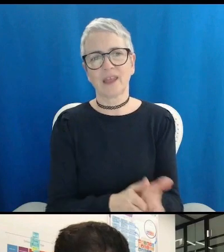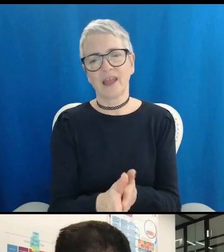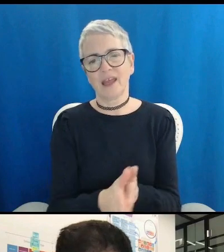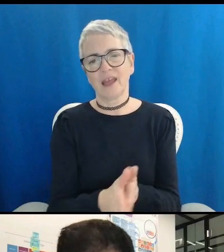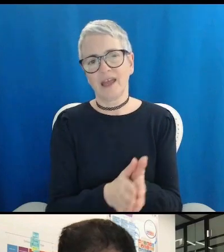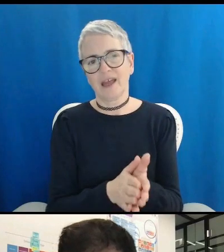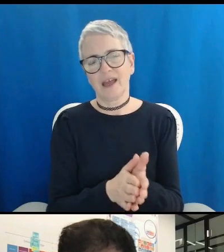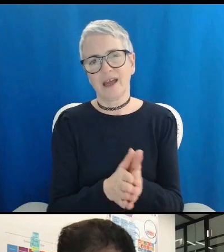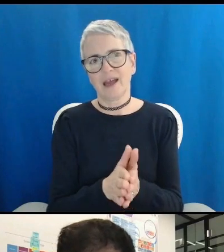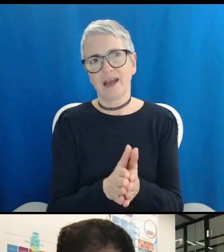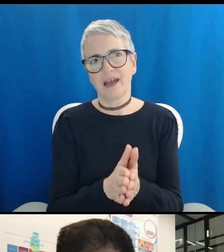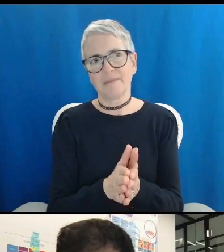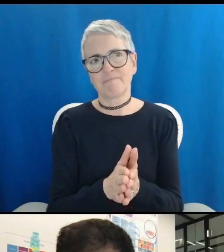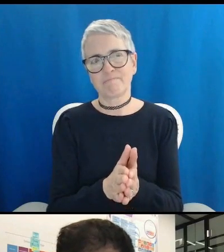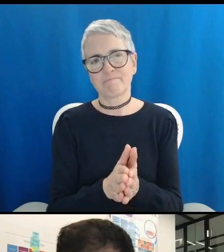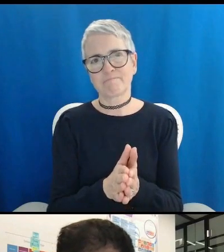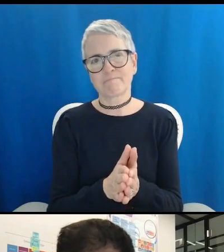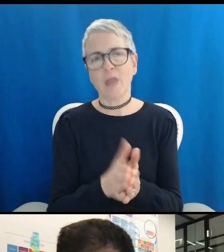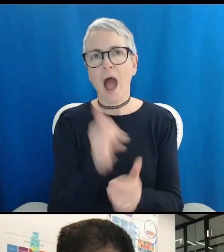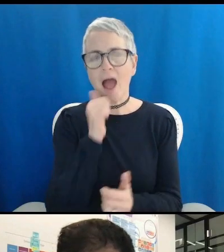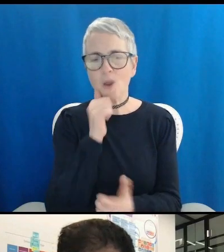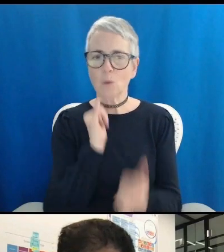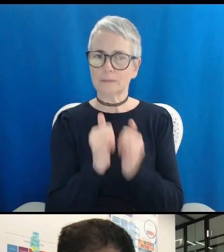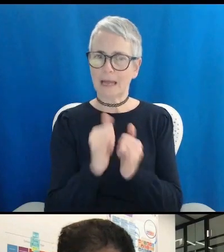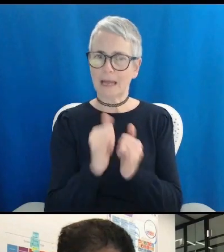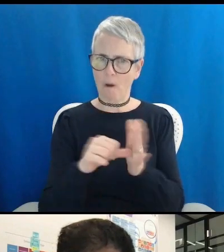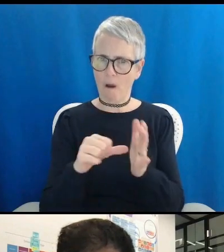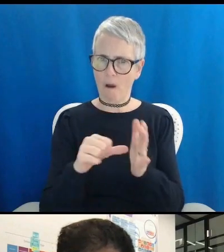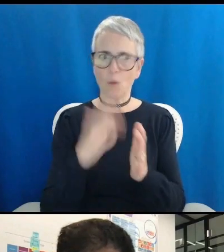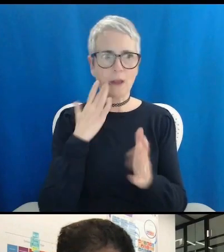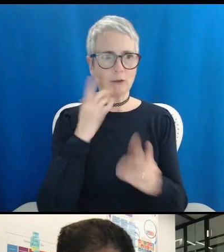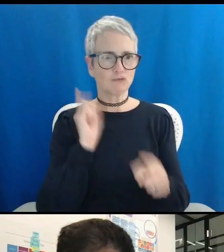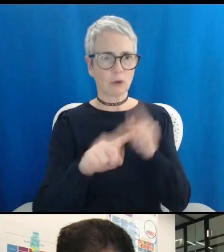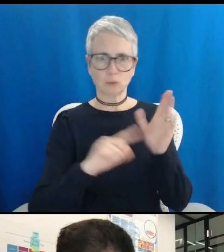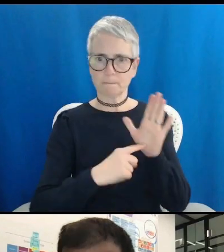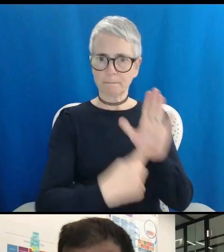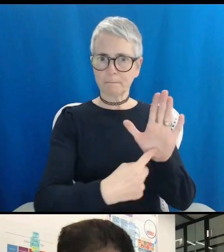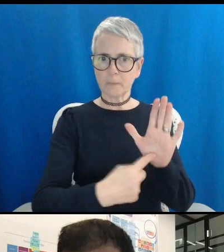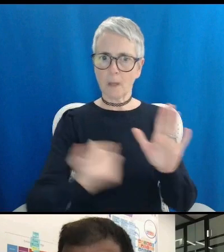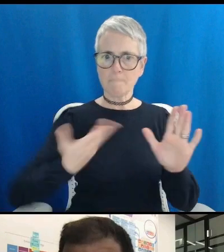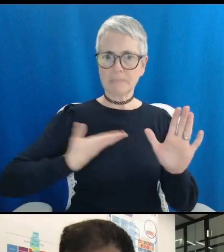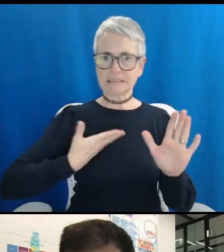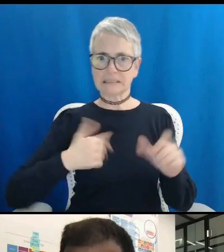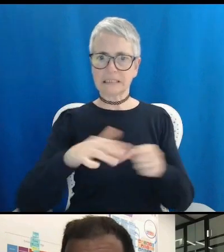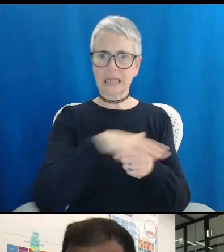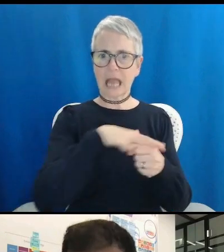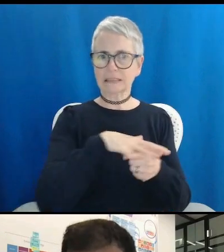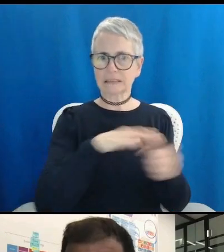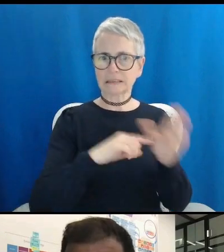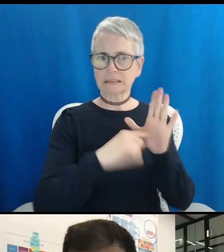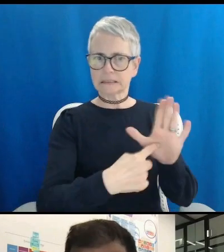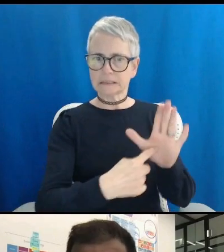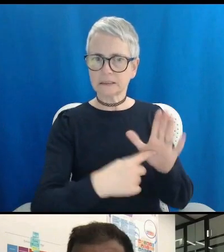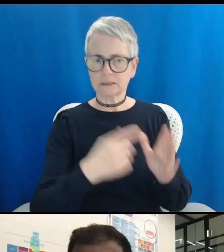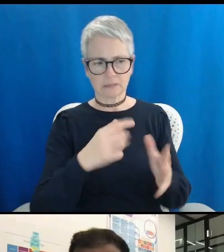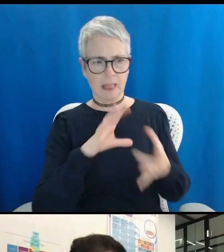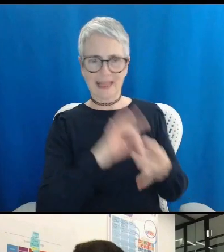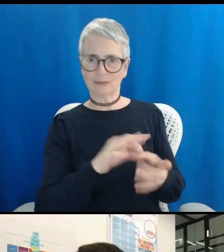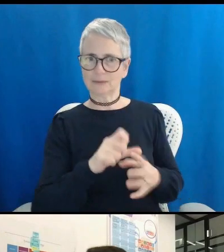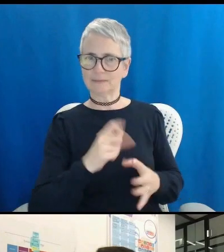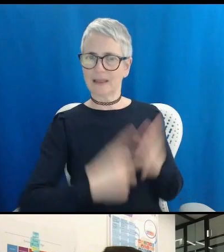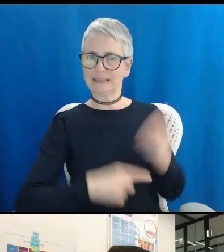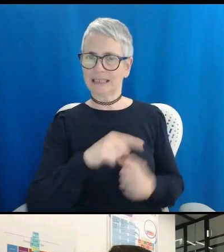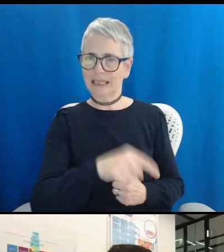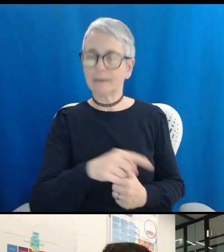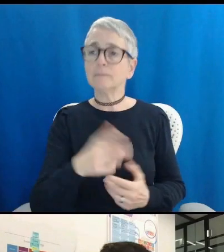this business case when it comes to accessibility. You know, I appreciate organizations that are fairly well developed, accessibility